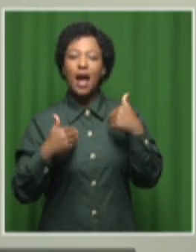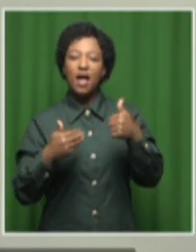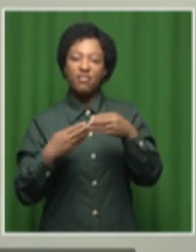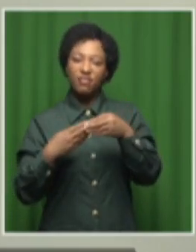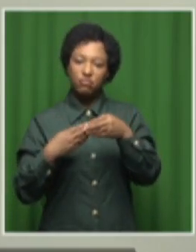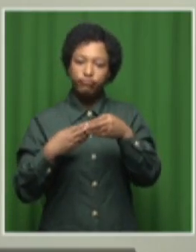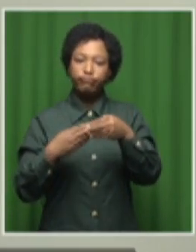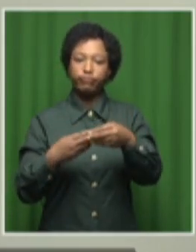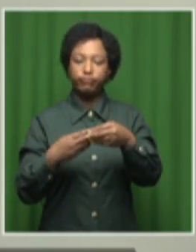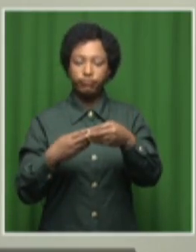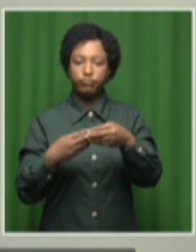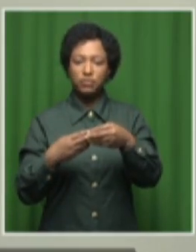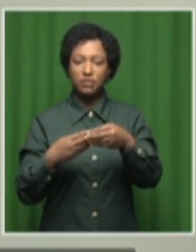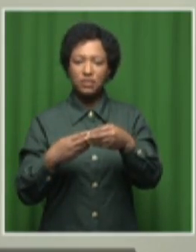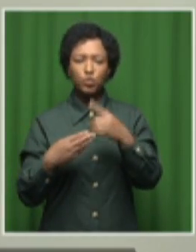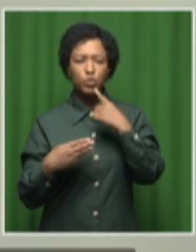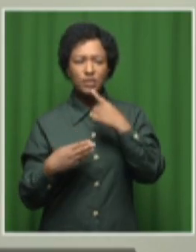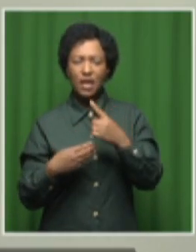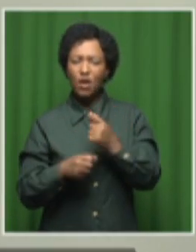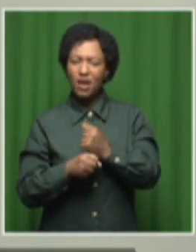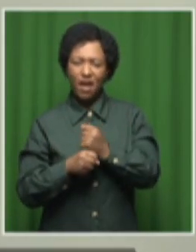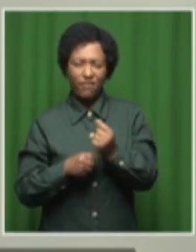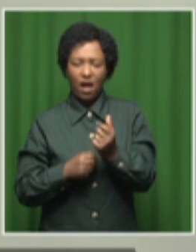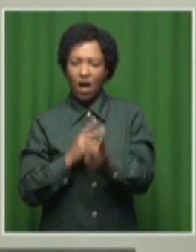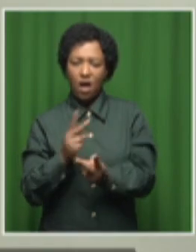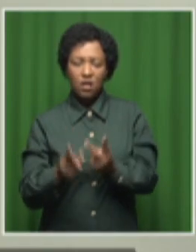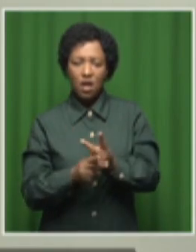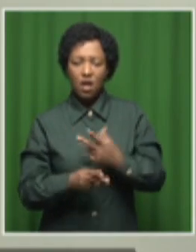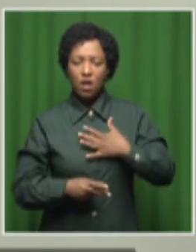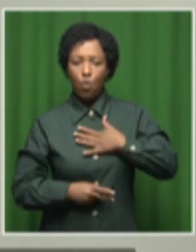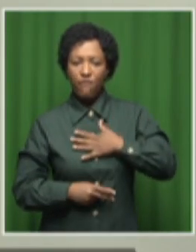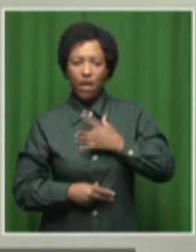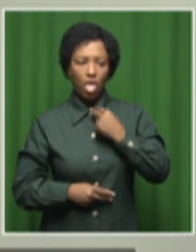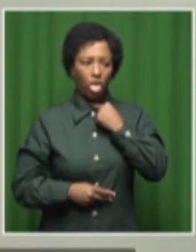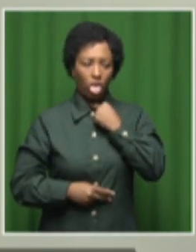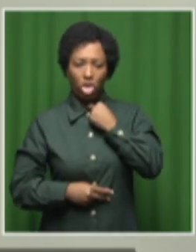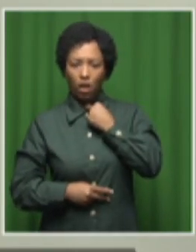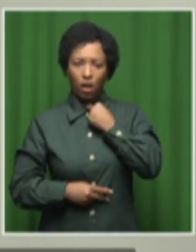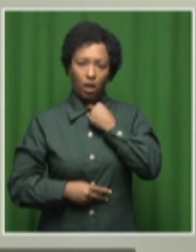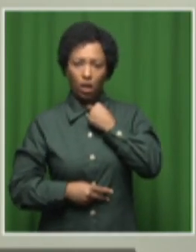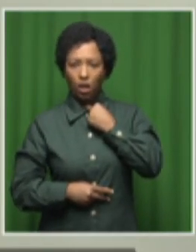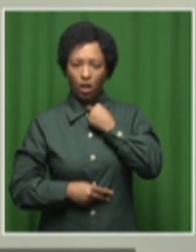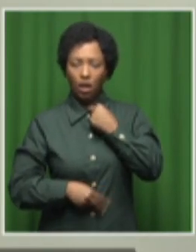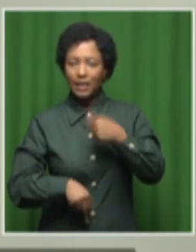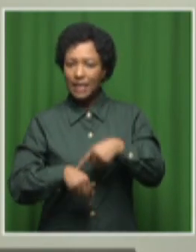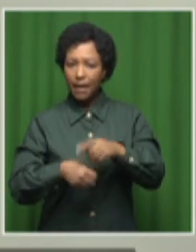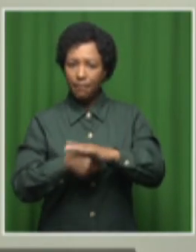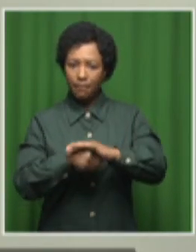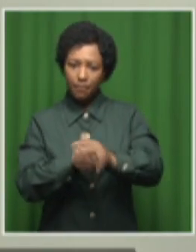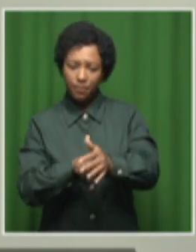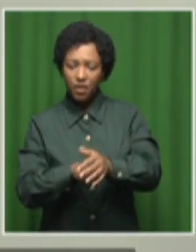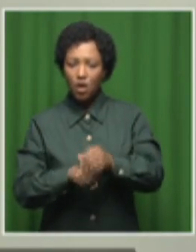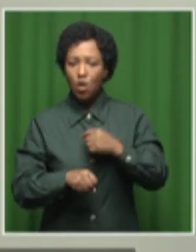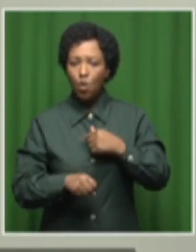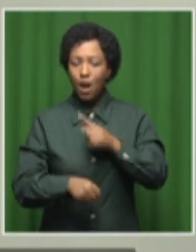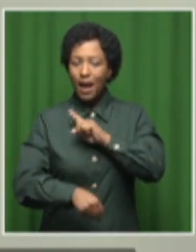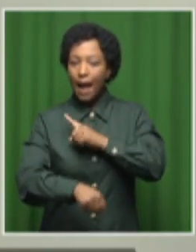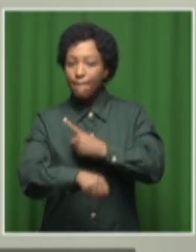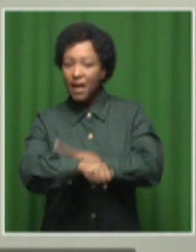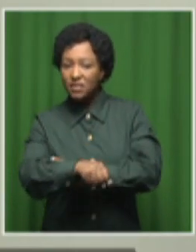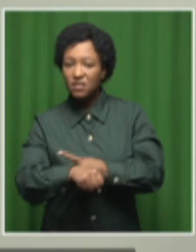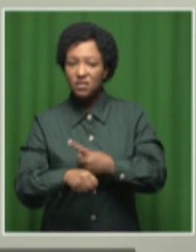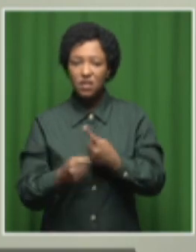we said never again shall we be in this position again. At the onset of a pandemic, where we don't have our own capacities